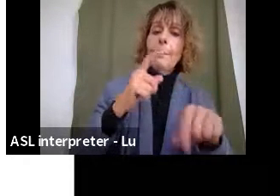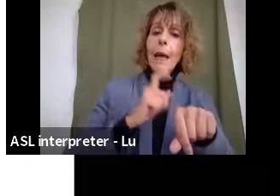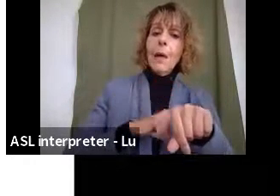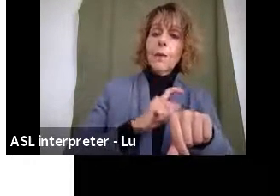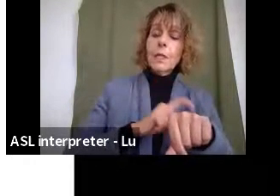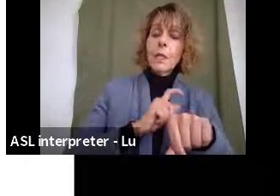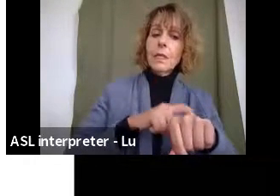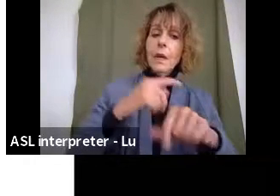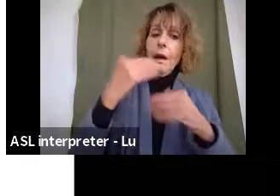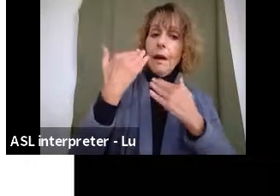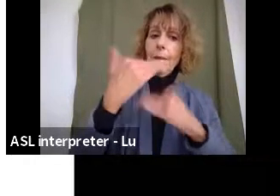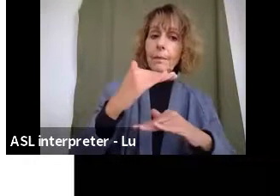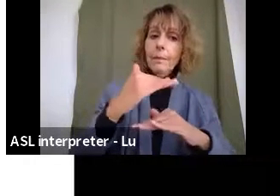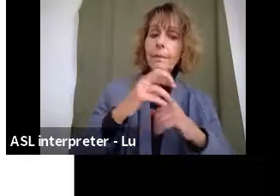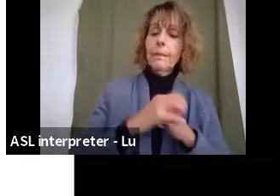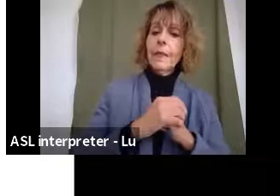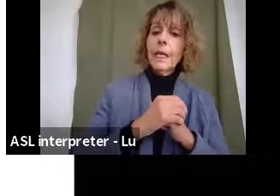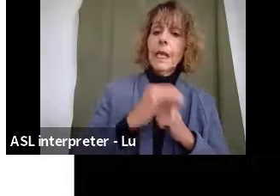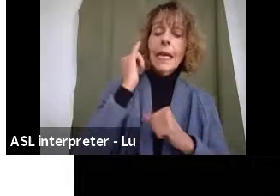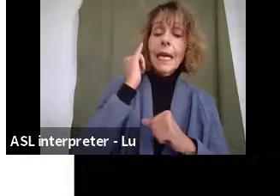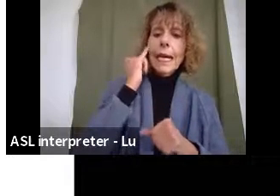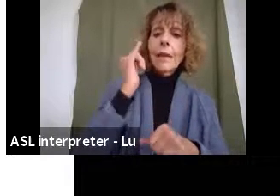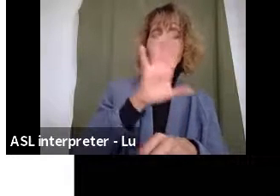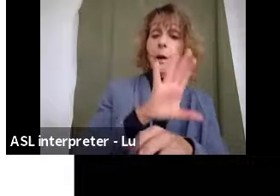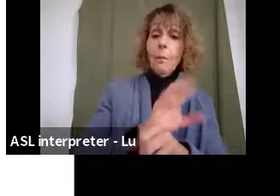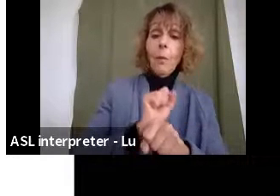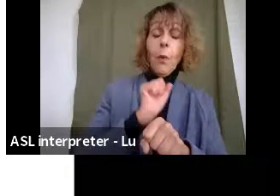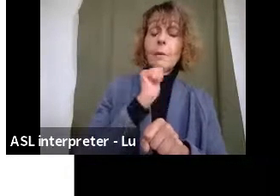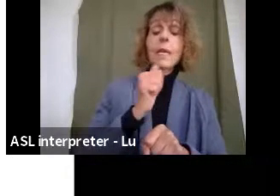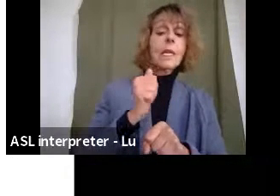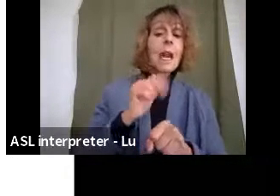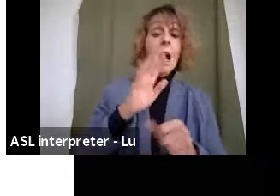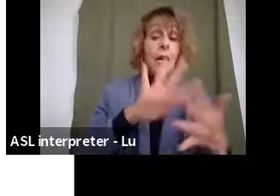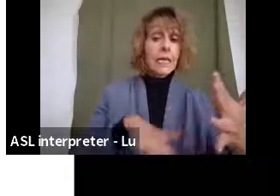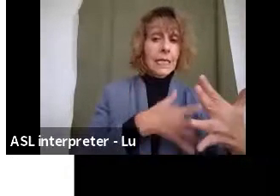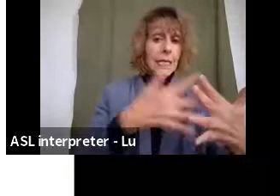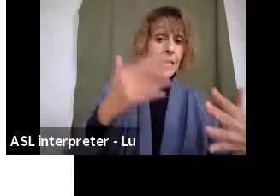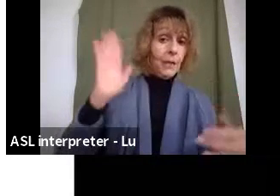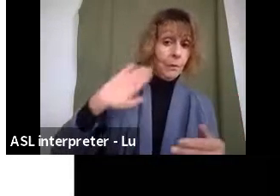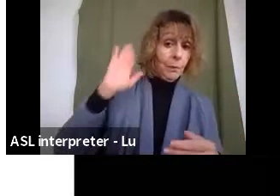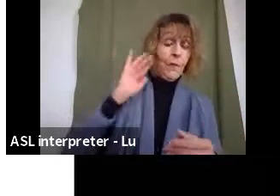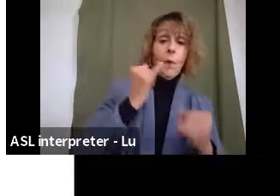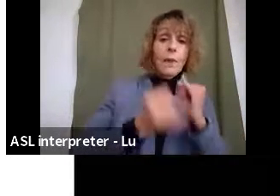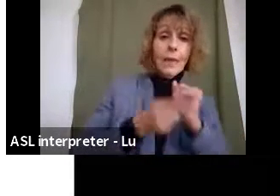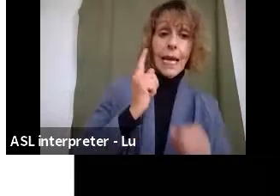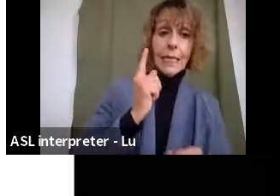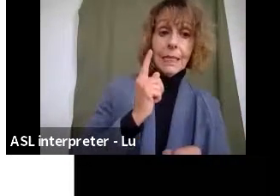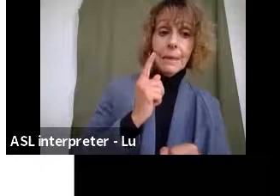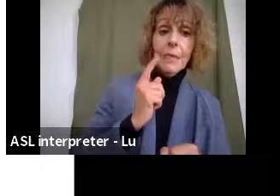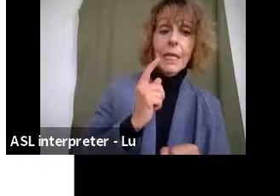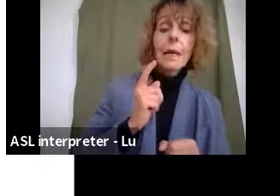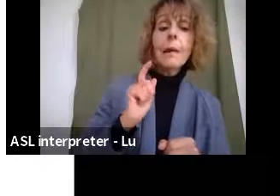it would be within 2 hours of a completed assessment for interpreting services or staff that are located